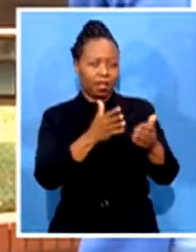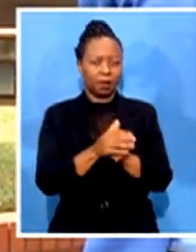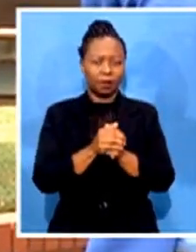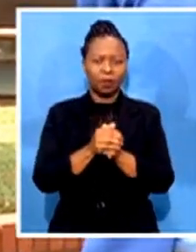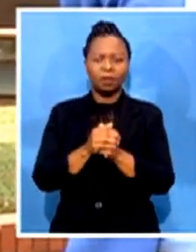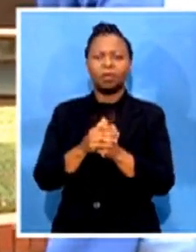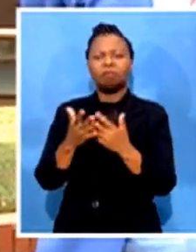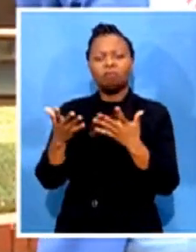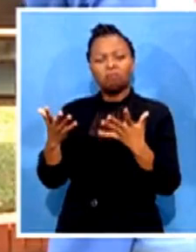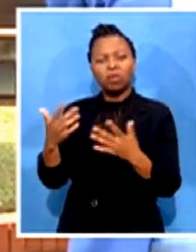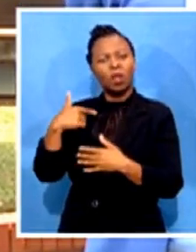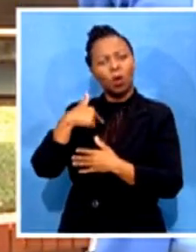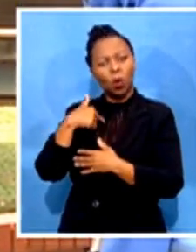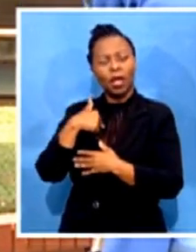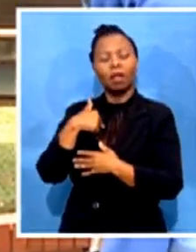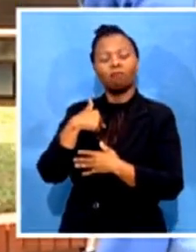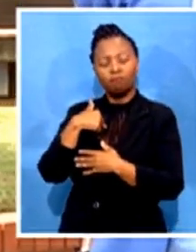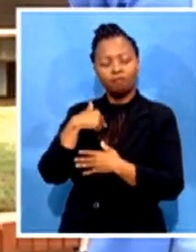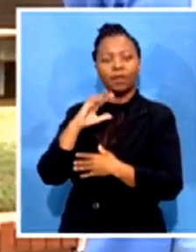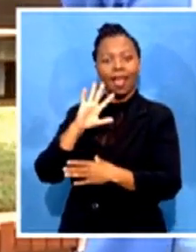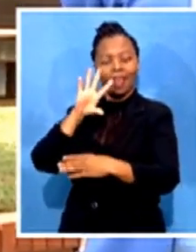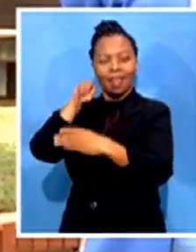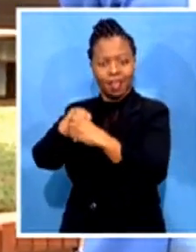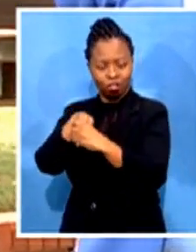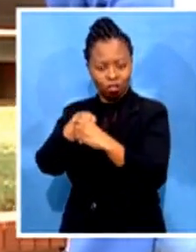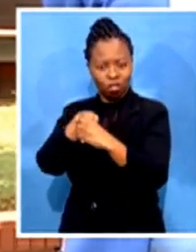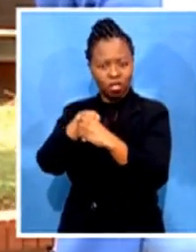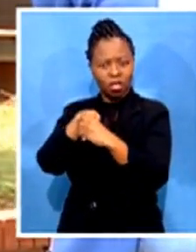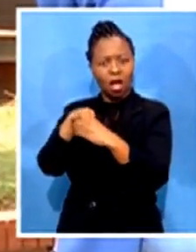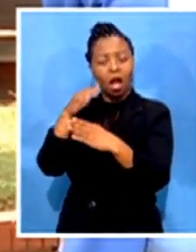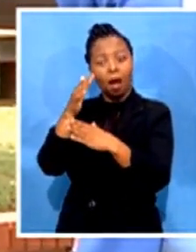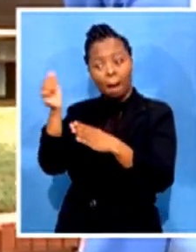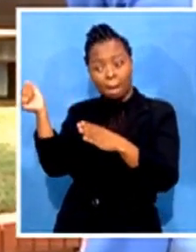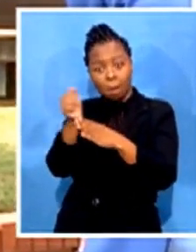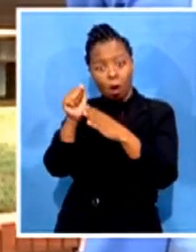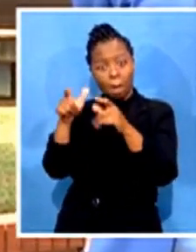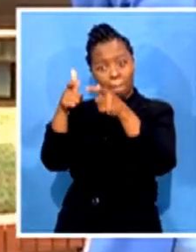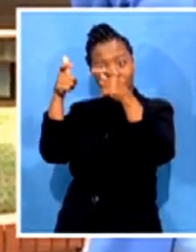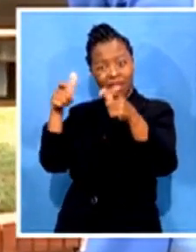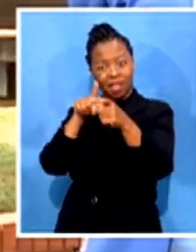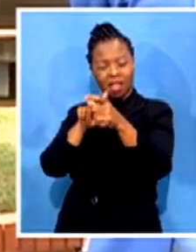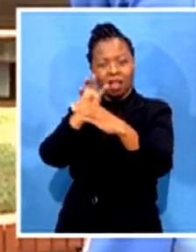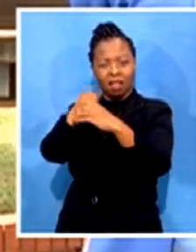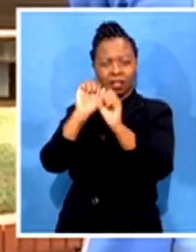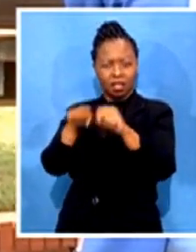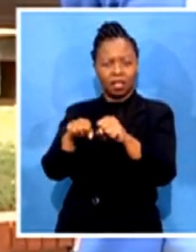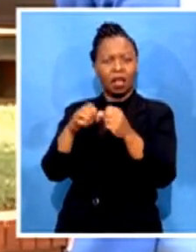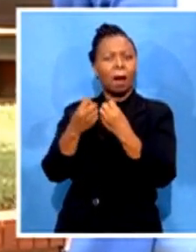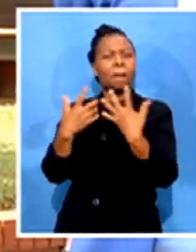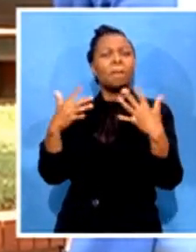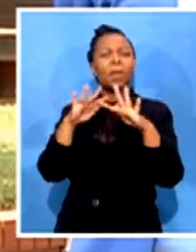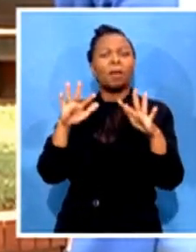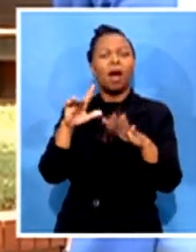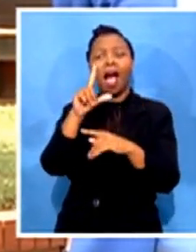big employers. All companies that are employing hundreds of people should be engaged and